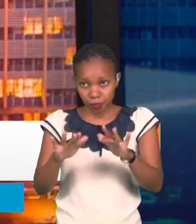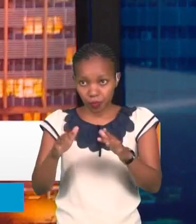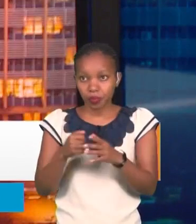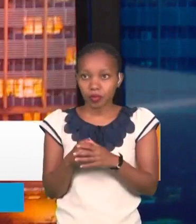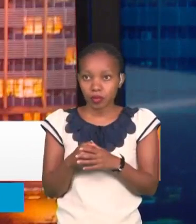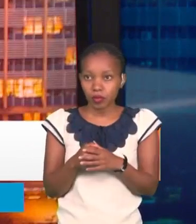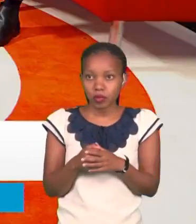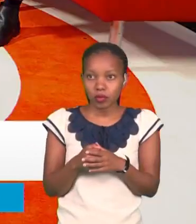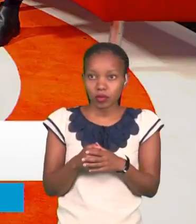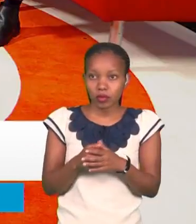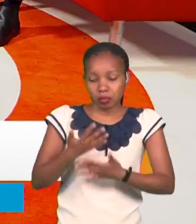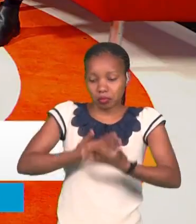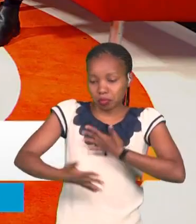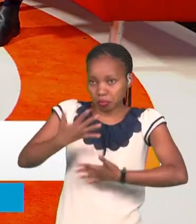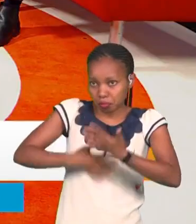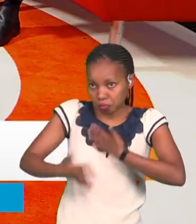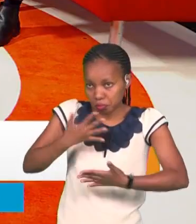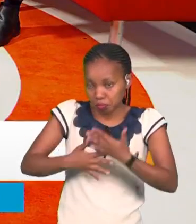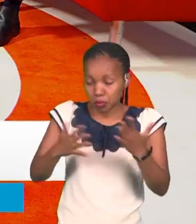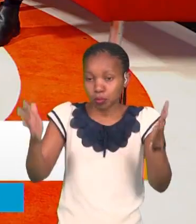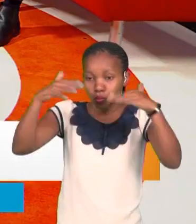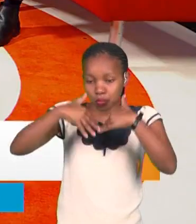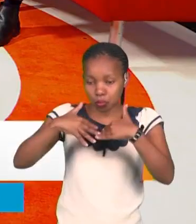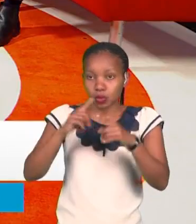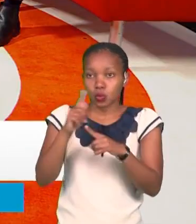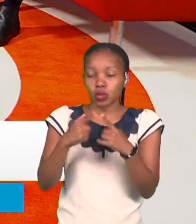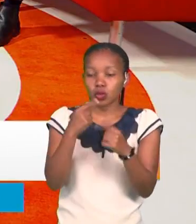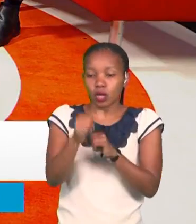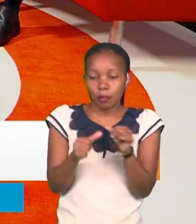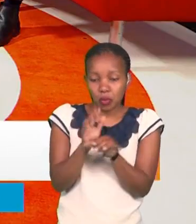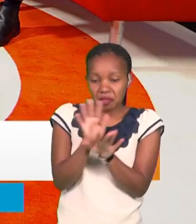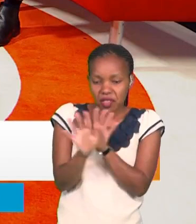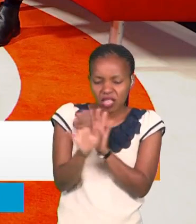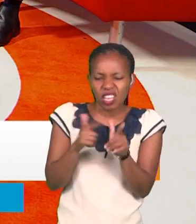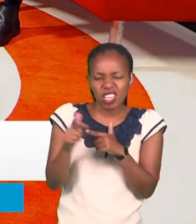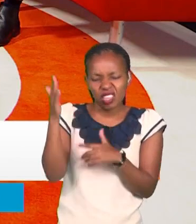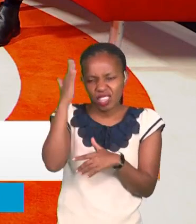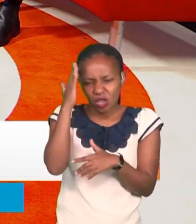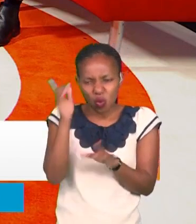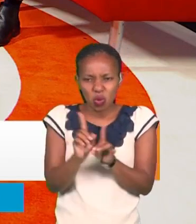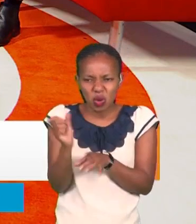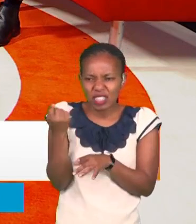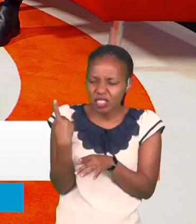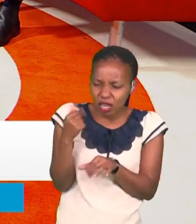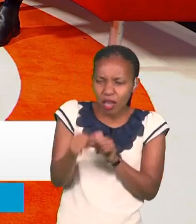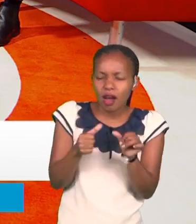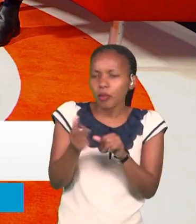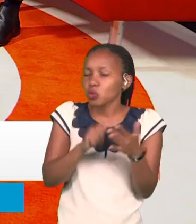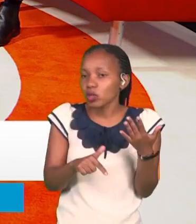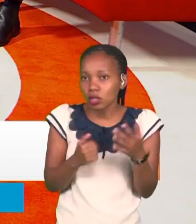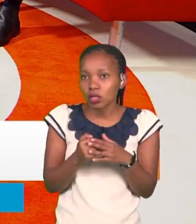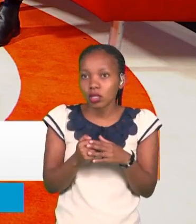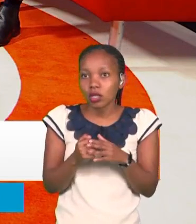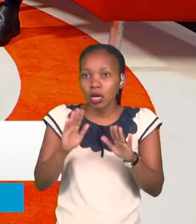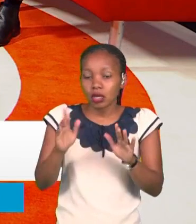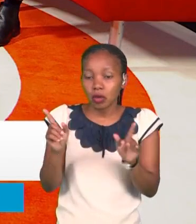really getting to be engaged. And such forums, we really are able to, as we speak about all this, they really get to know what it's all about. And maybe